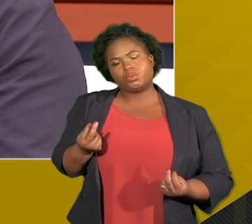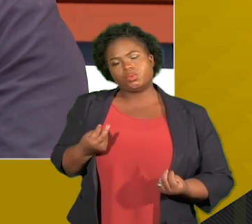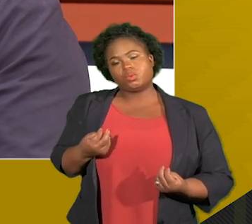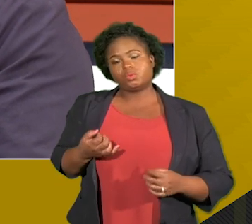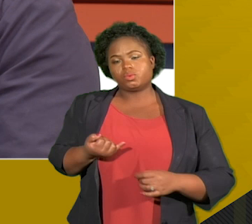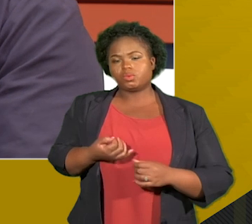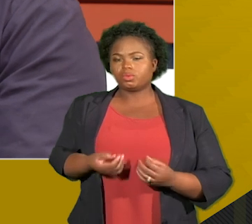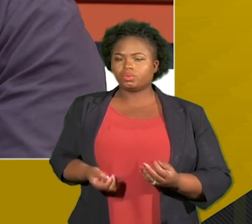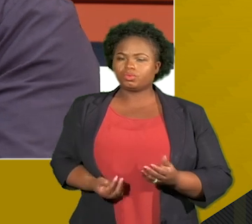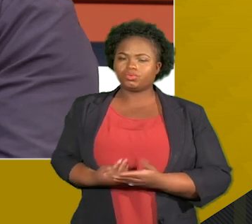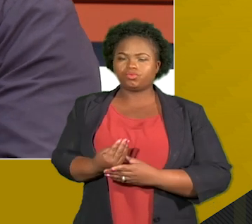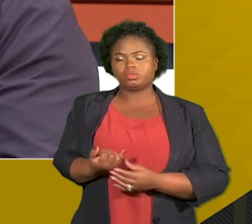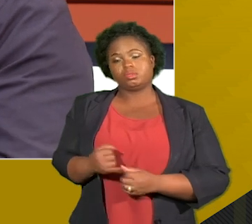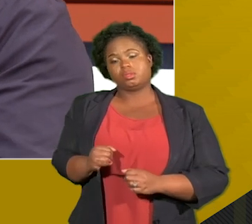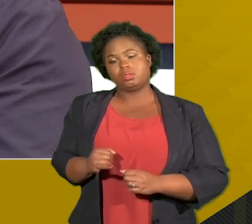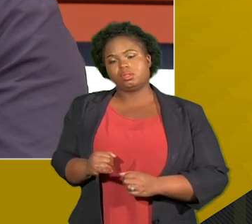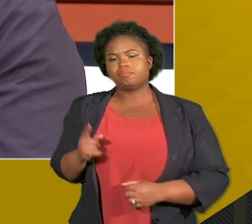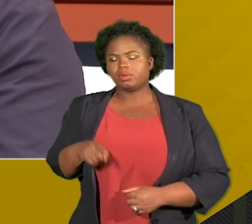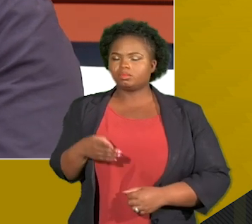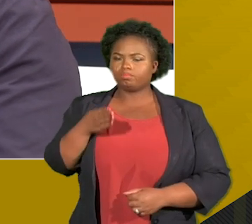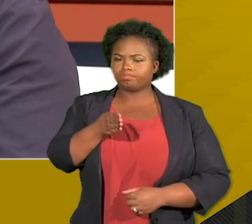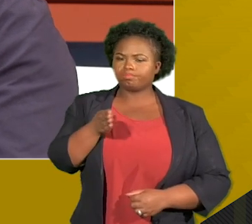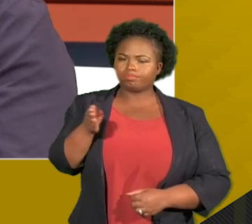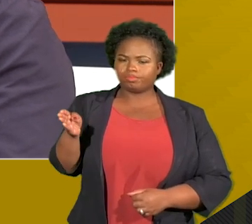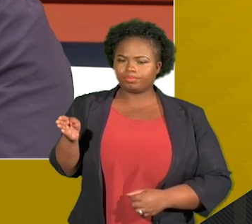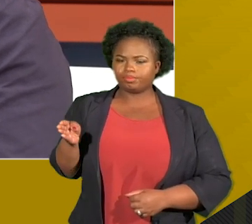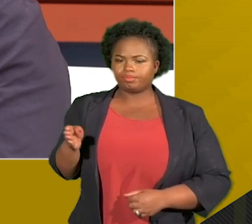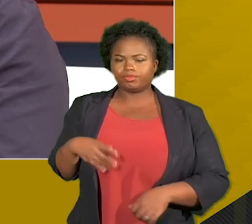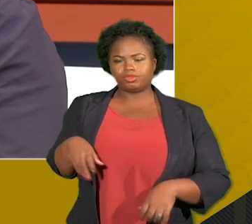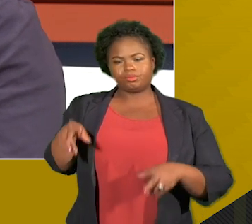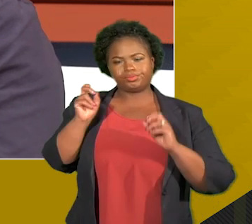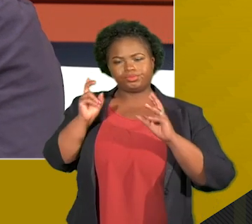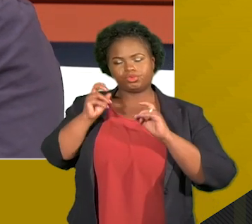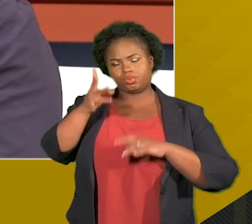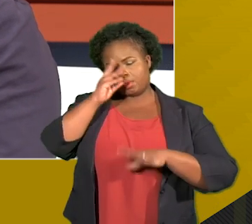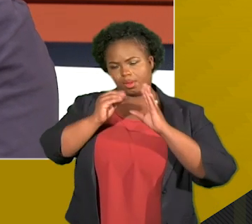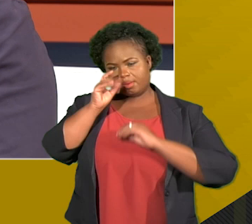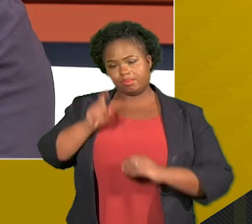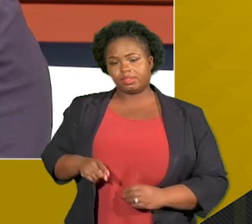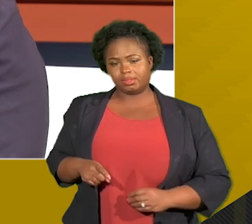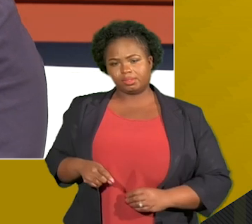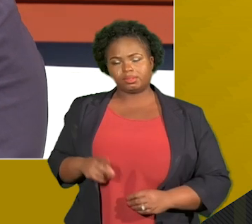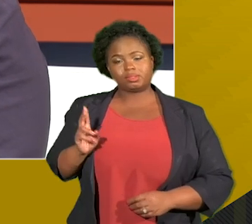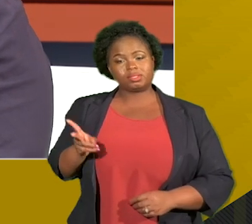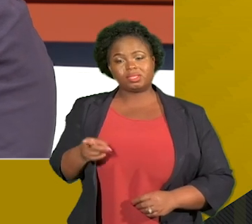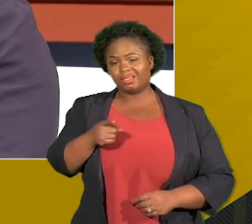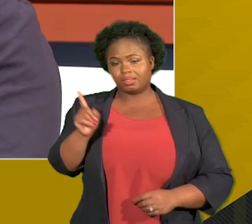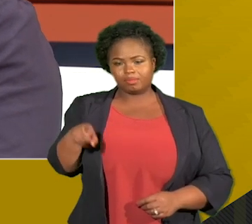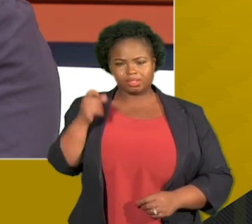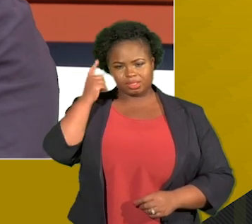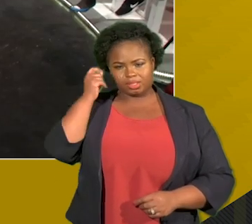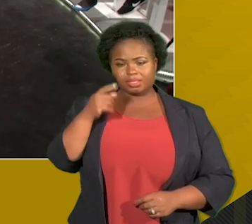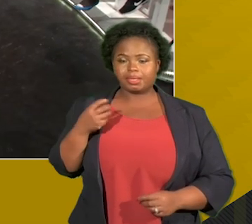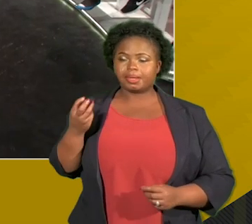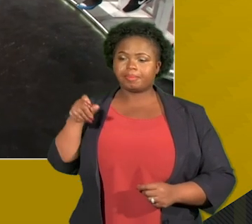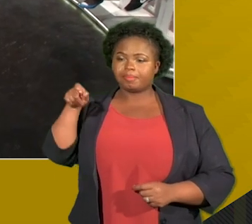emerging is basically how to attend to such things. And I think what artists need to understand is that the buyer